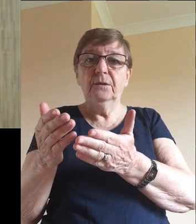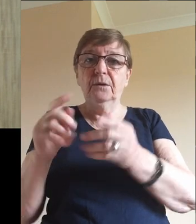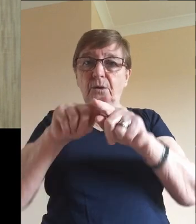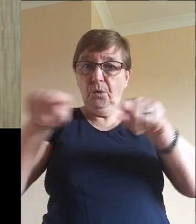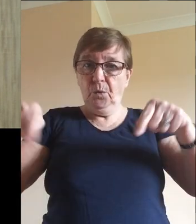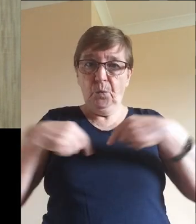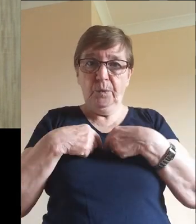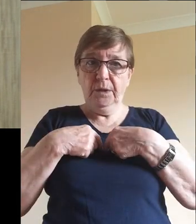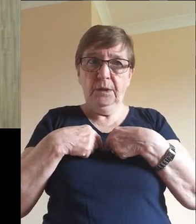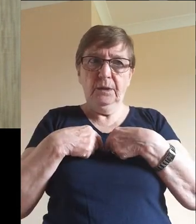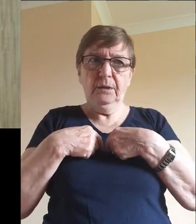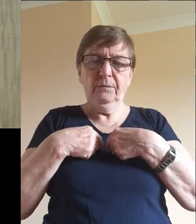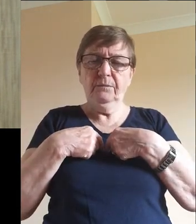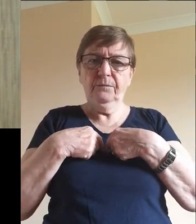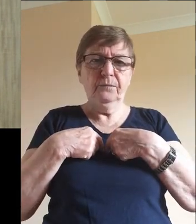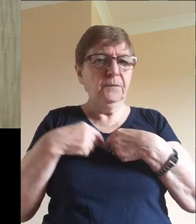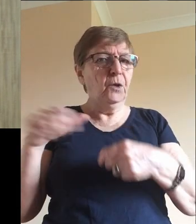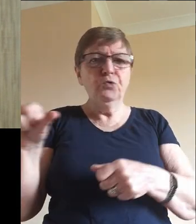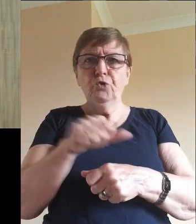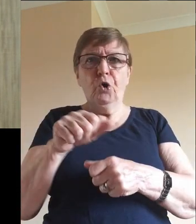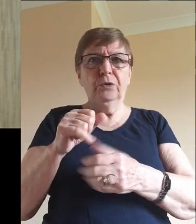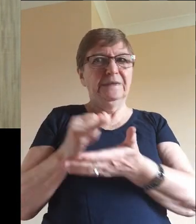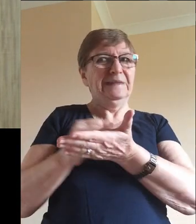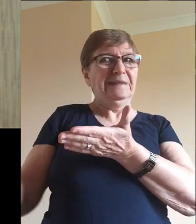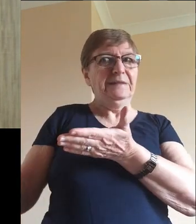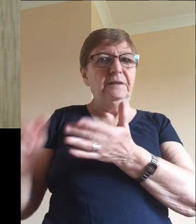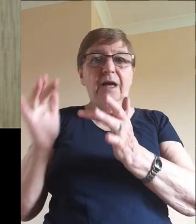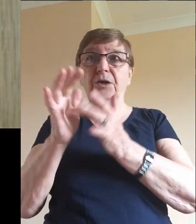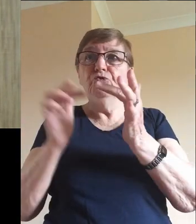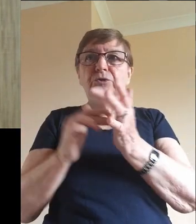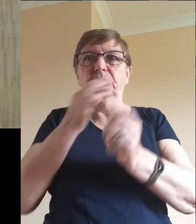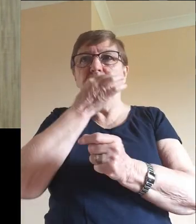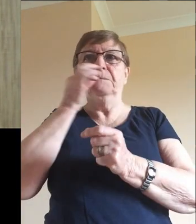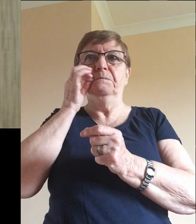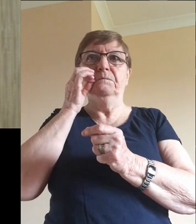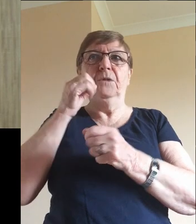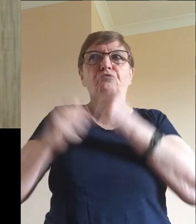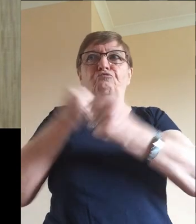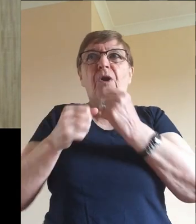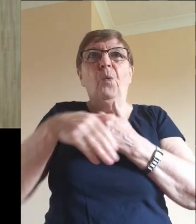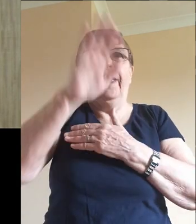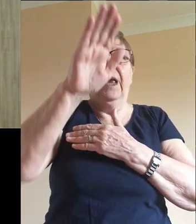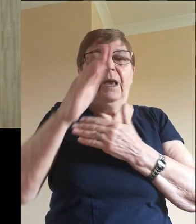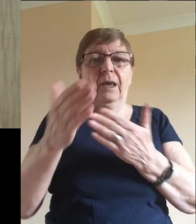we are neither to be people who deny Jesus by not saying anything and running away,